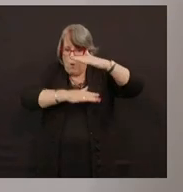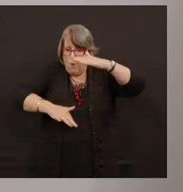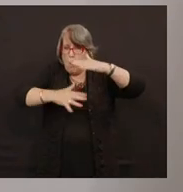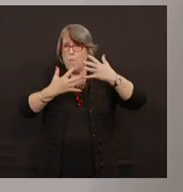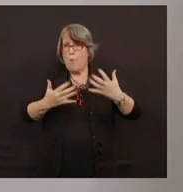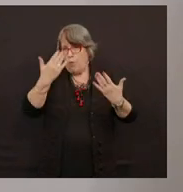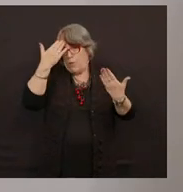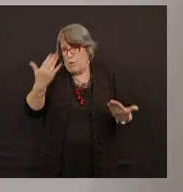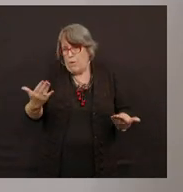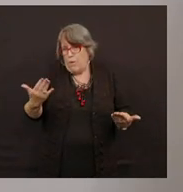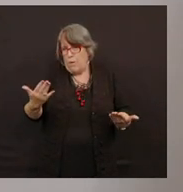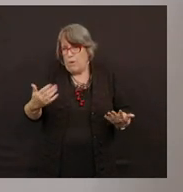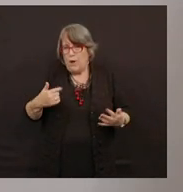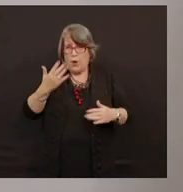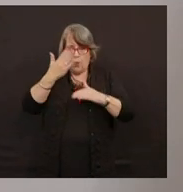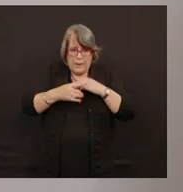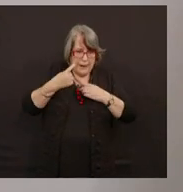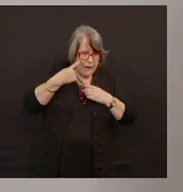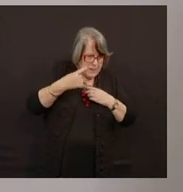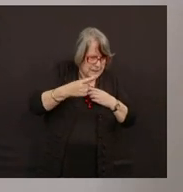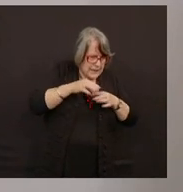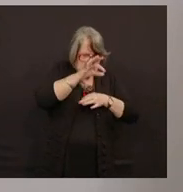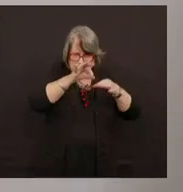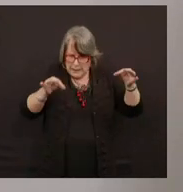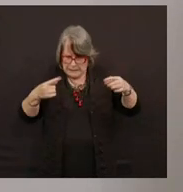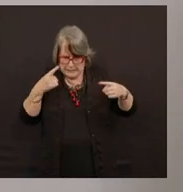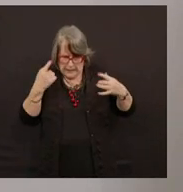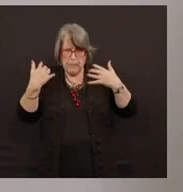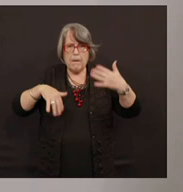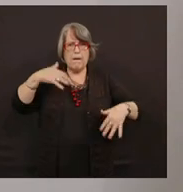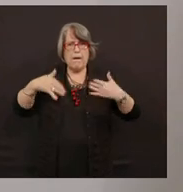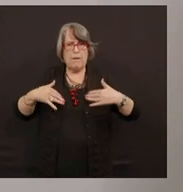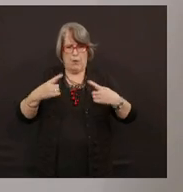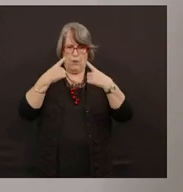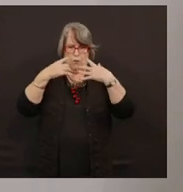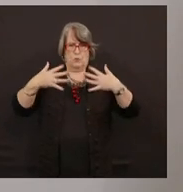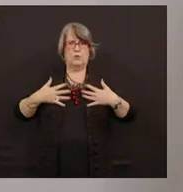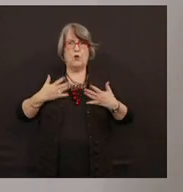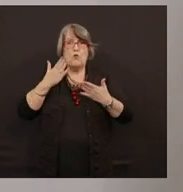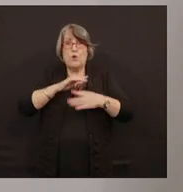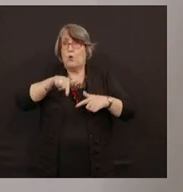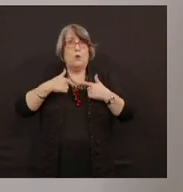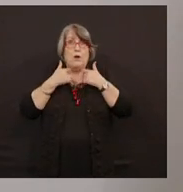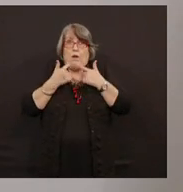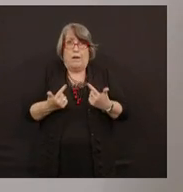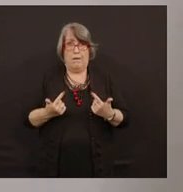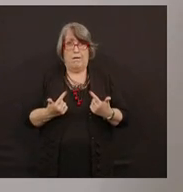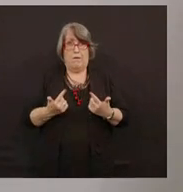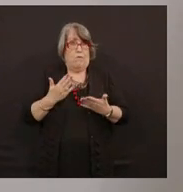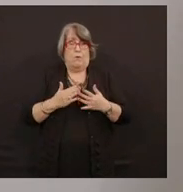don't even measure a lot of these kinds of harm is in itself a measure of how little we care about it as a society,